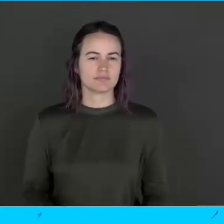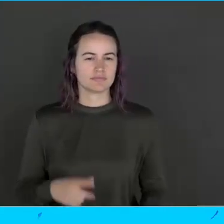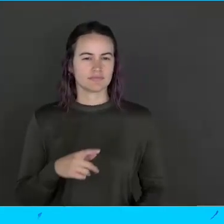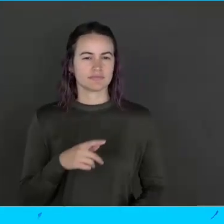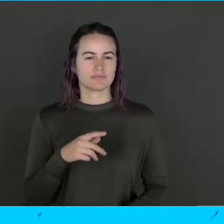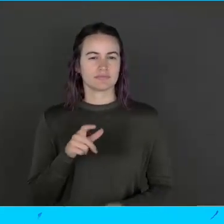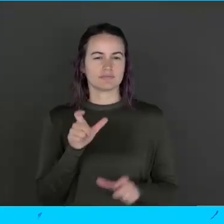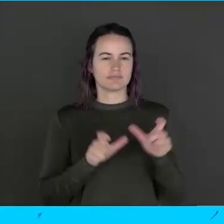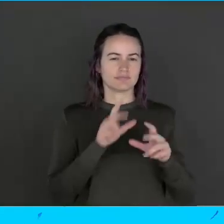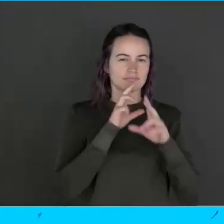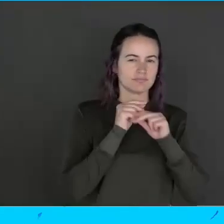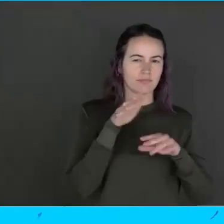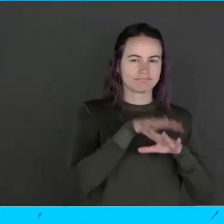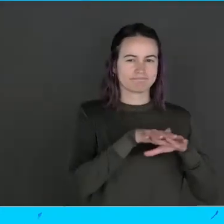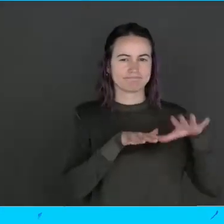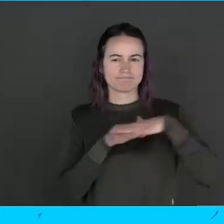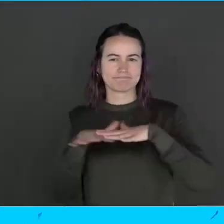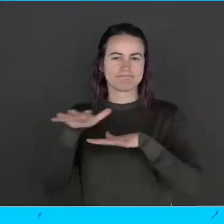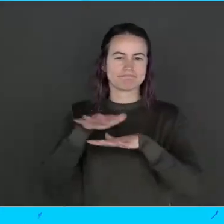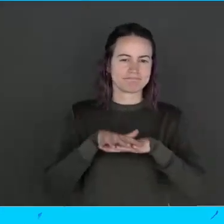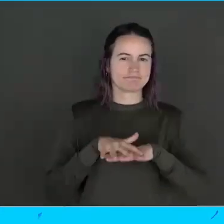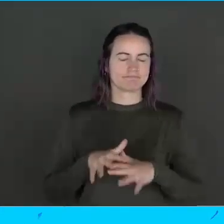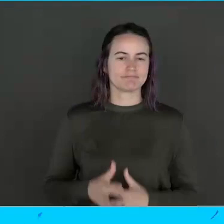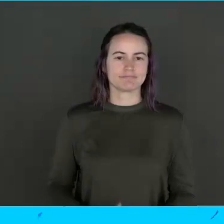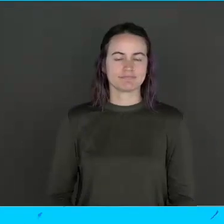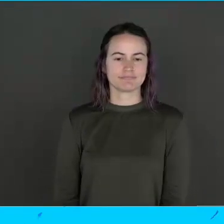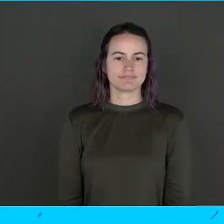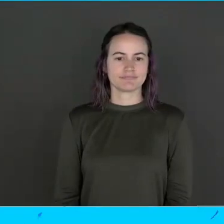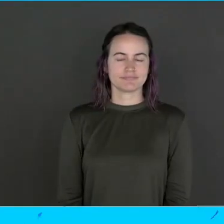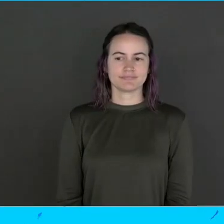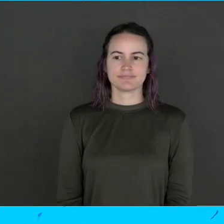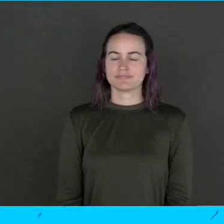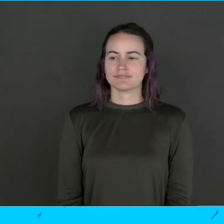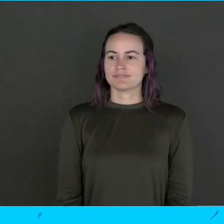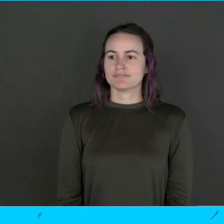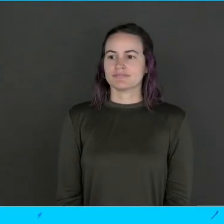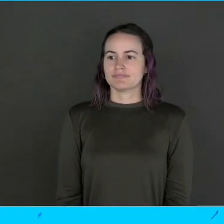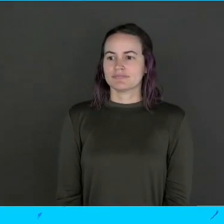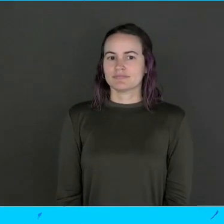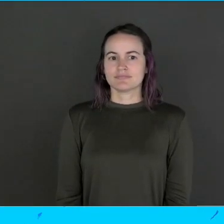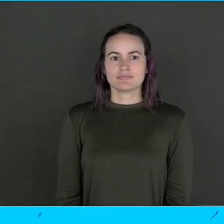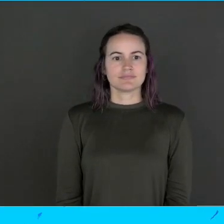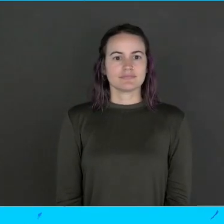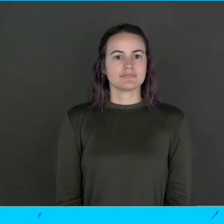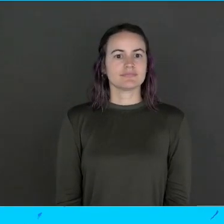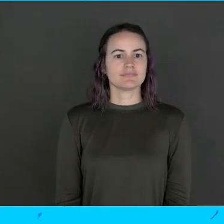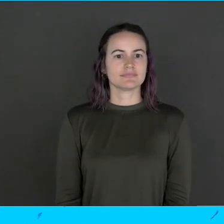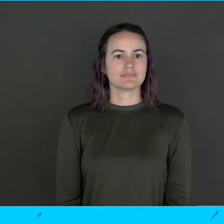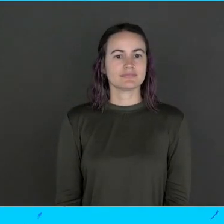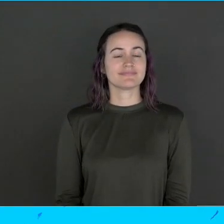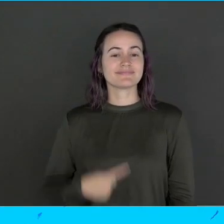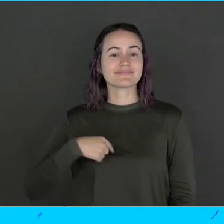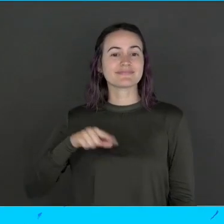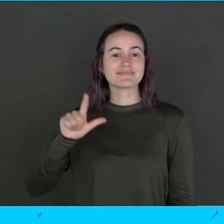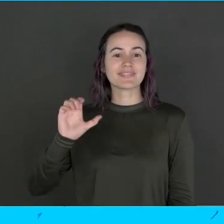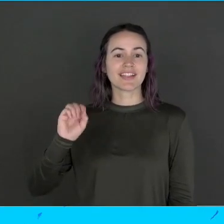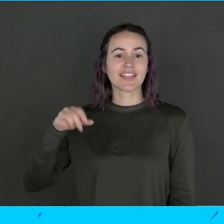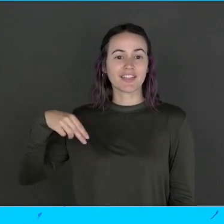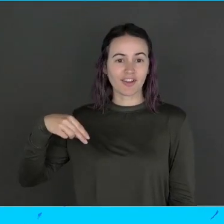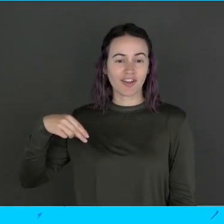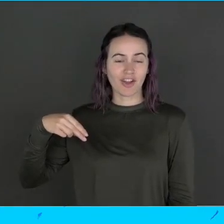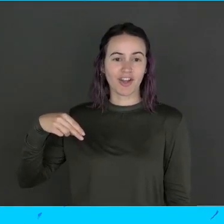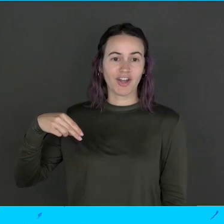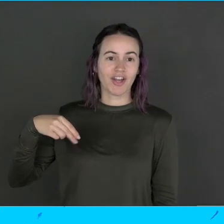voices of young people. Hey yo, what's up? My name is Leon Tinashe Matera, all the way from